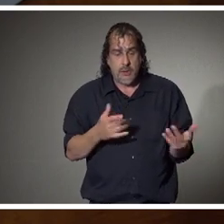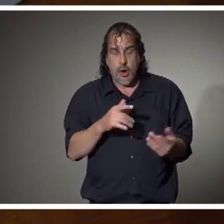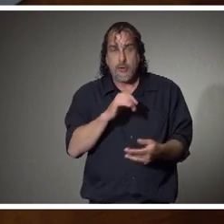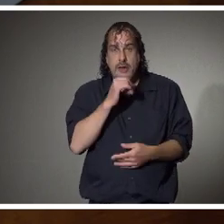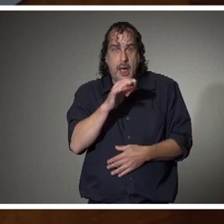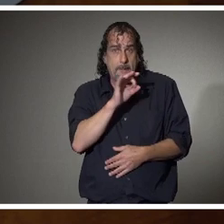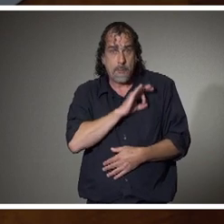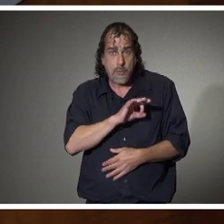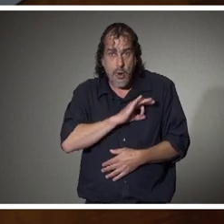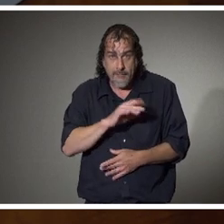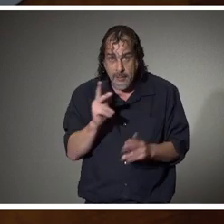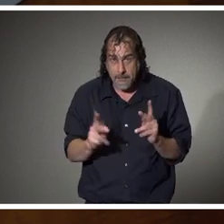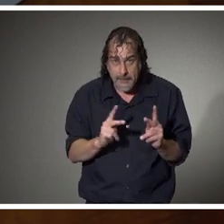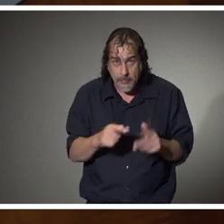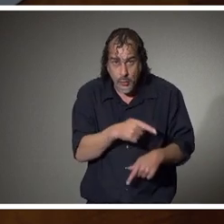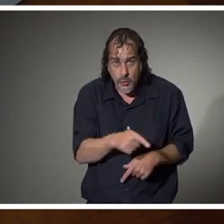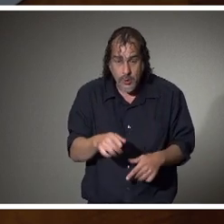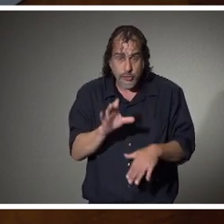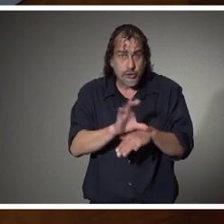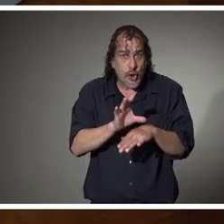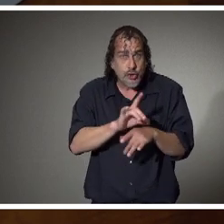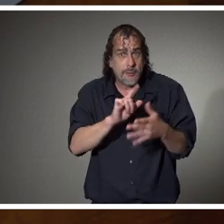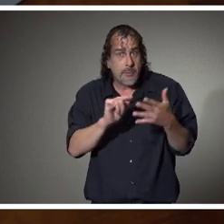for those individuals that are